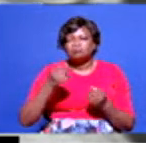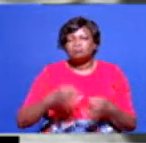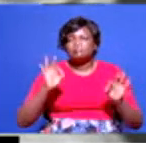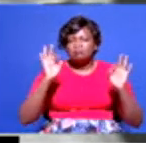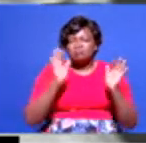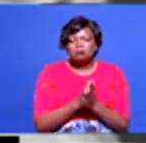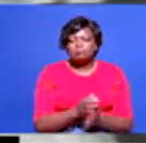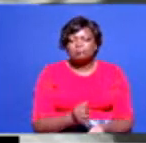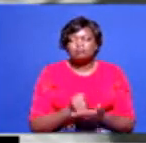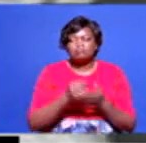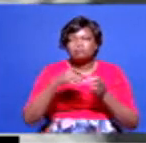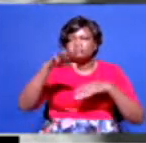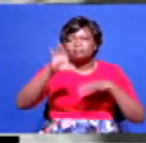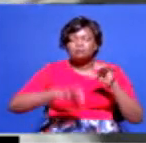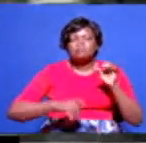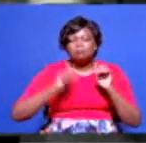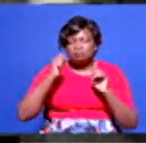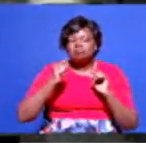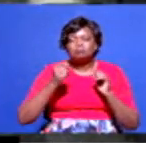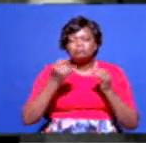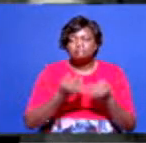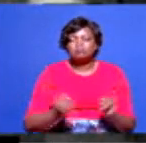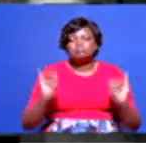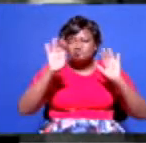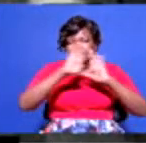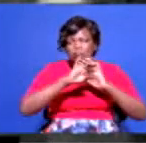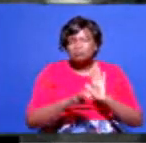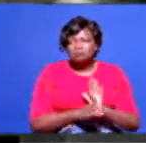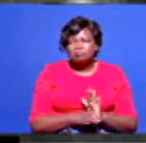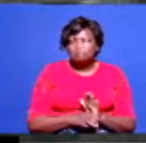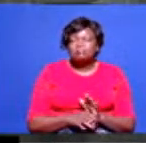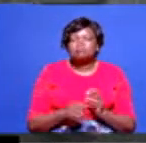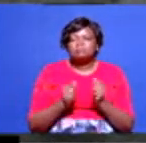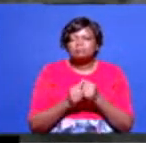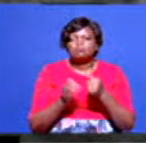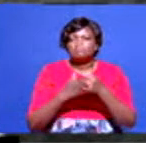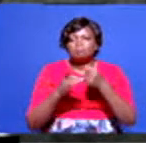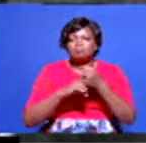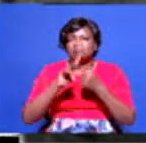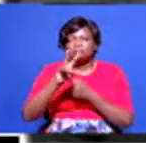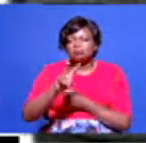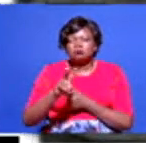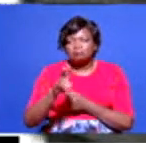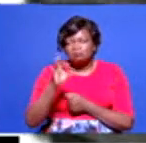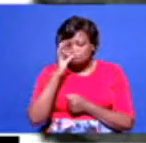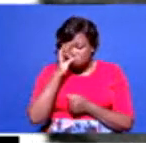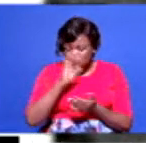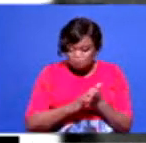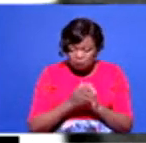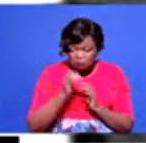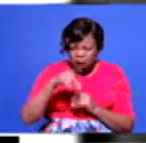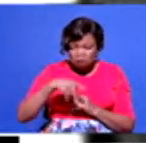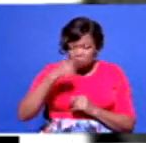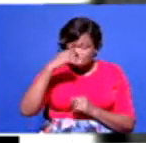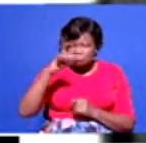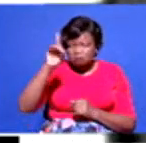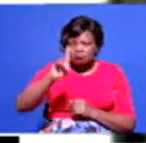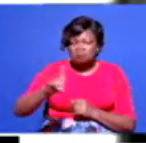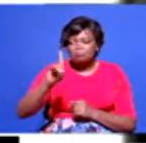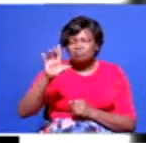draft Kenya's independence constitution. In 1962, Kibaki was elected the Member of Parliament for Donholm